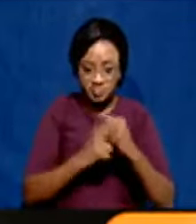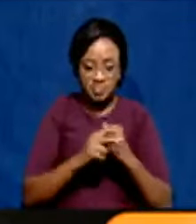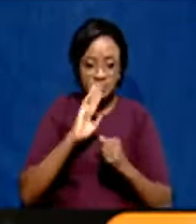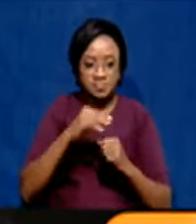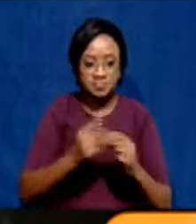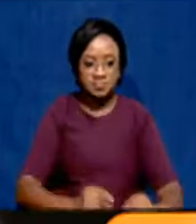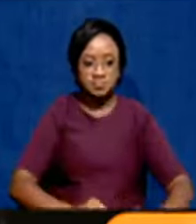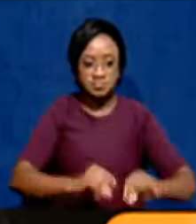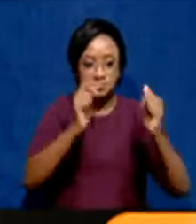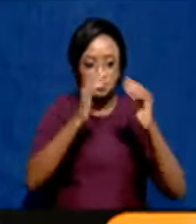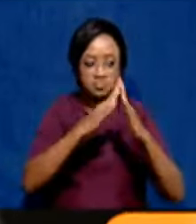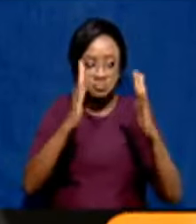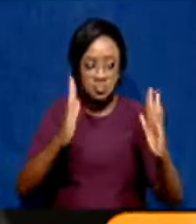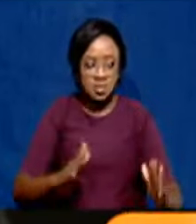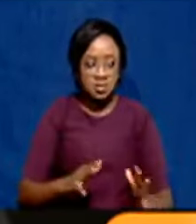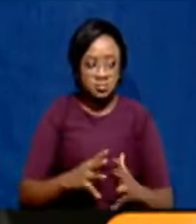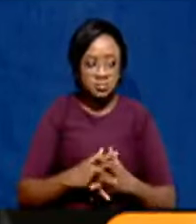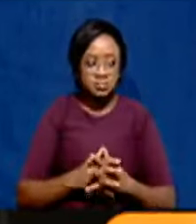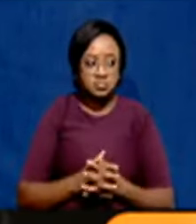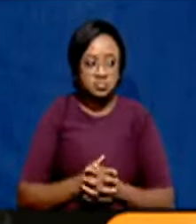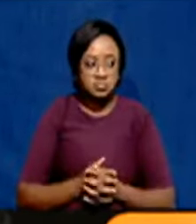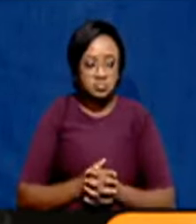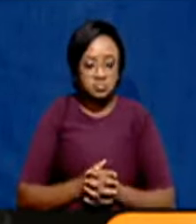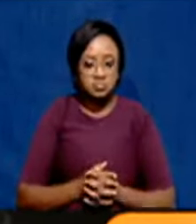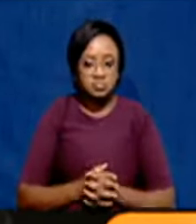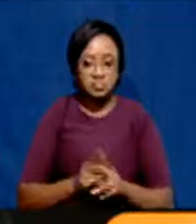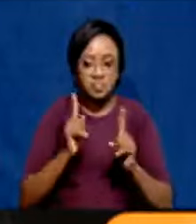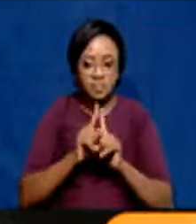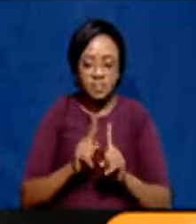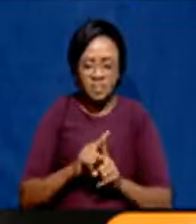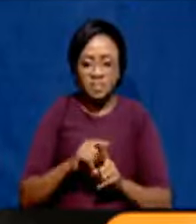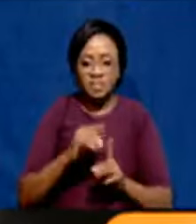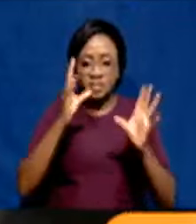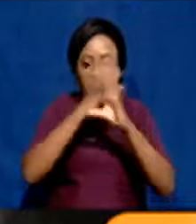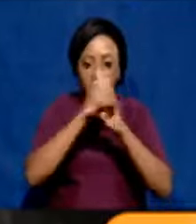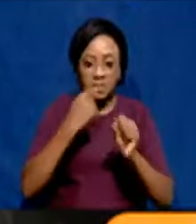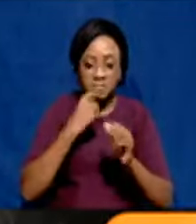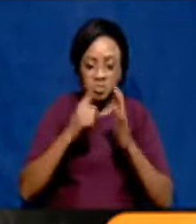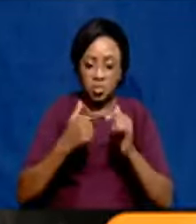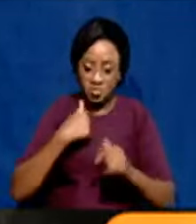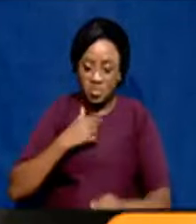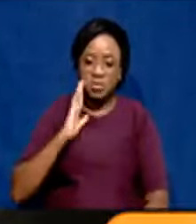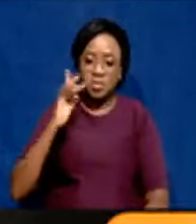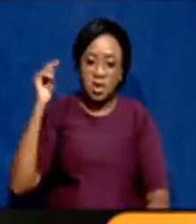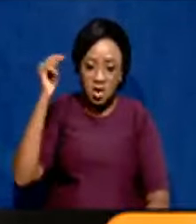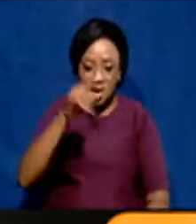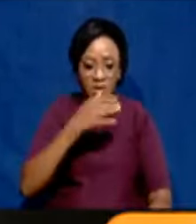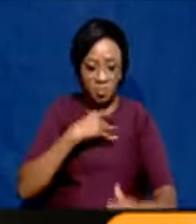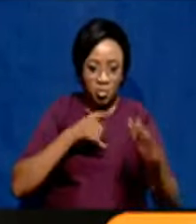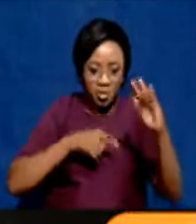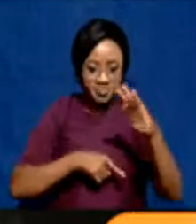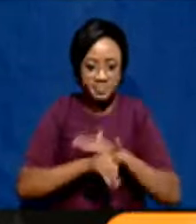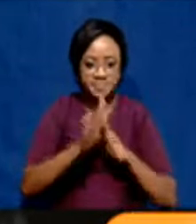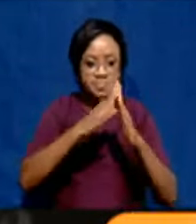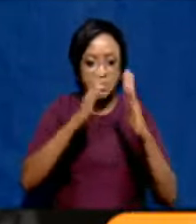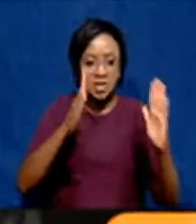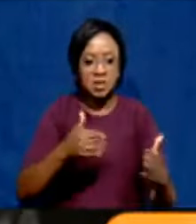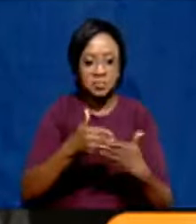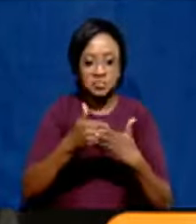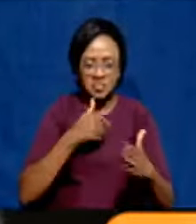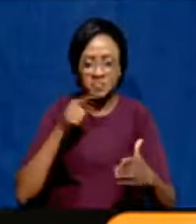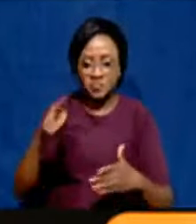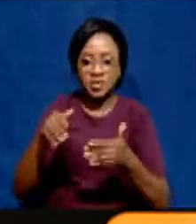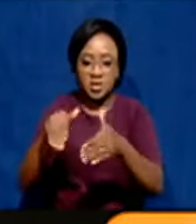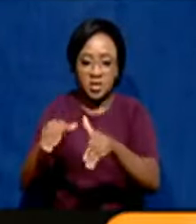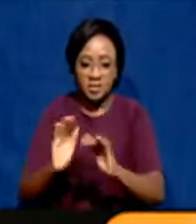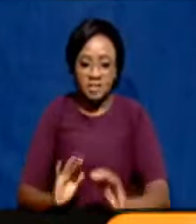have a house here. And His Excellency the President says, I want to be there. I want to be in that house before this guy is sent